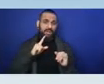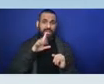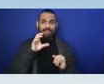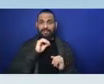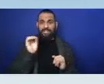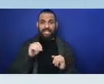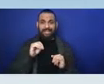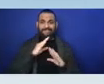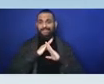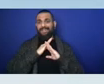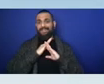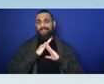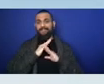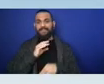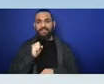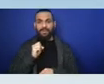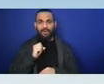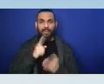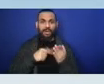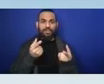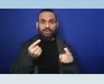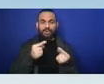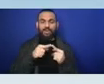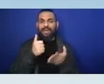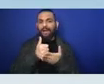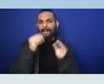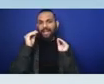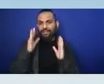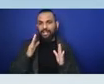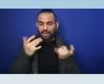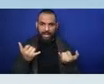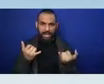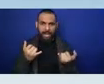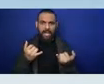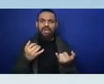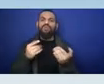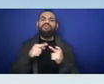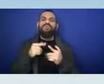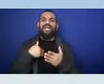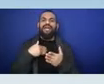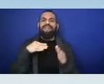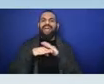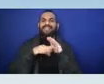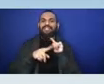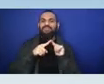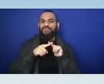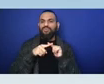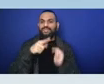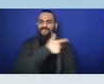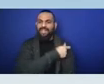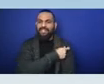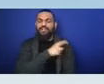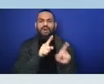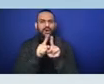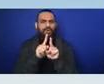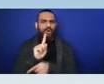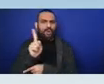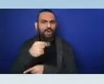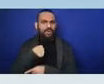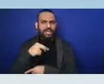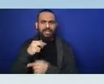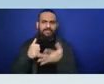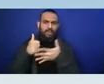work since July. When students started, we right away we got them in our classrooms, but I still don't feel 100%